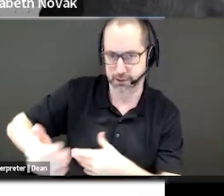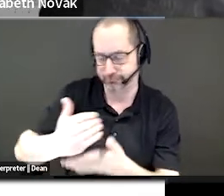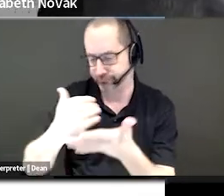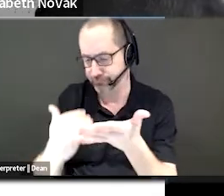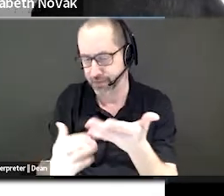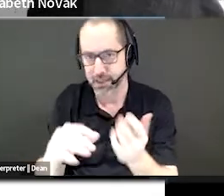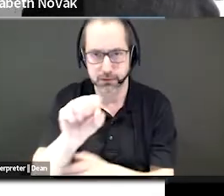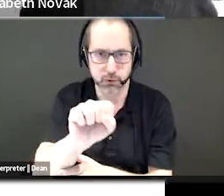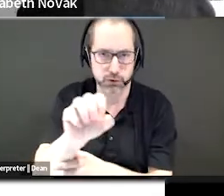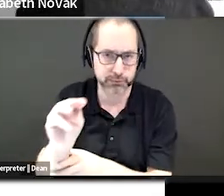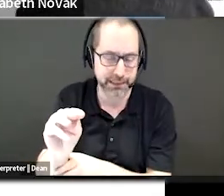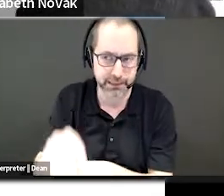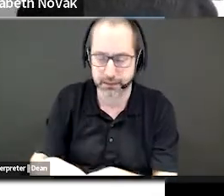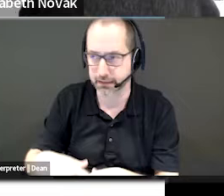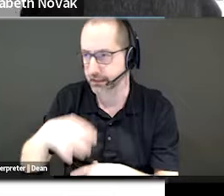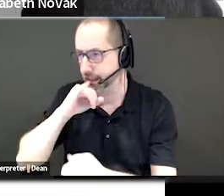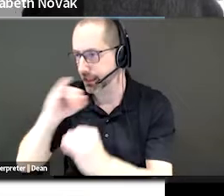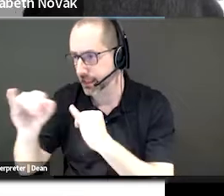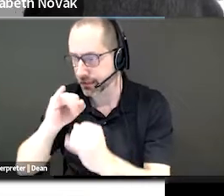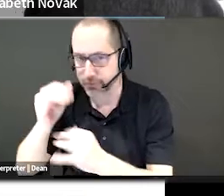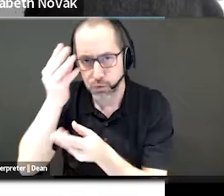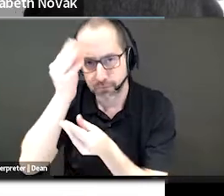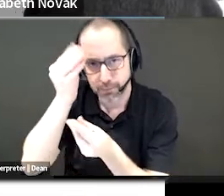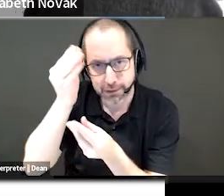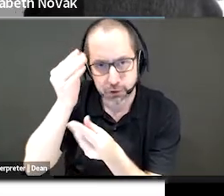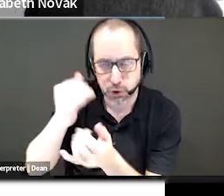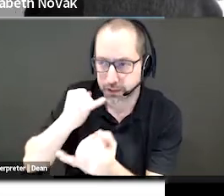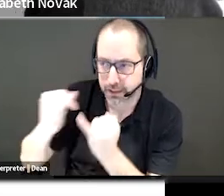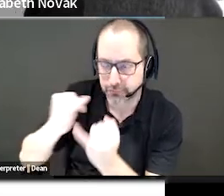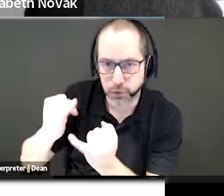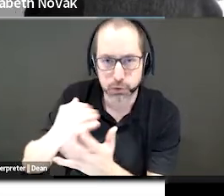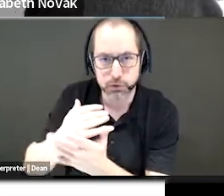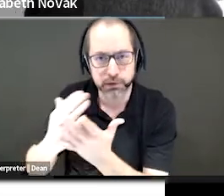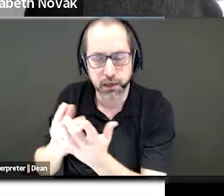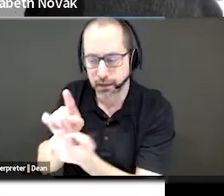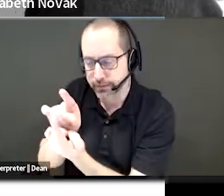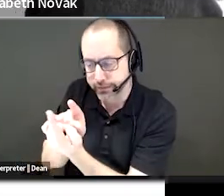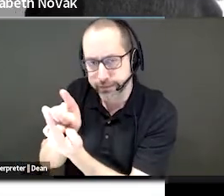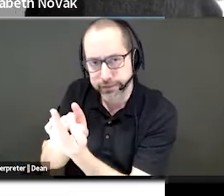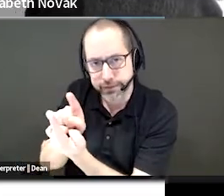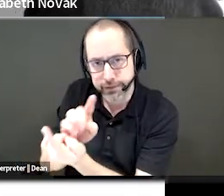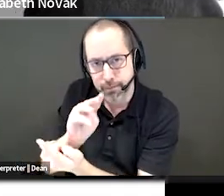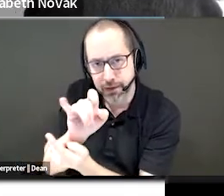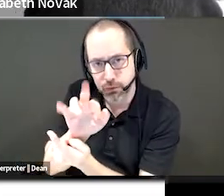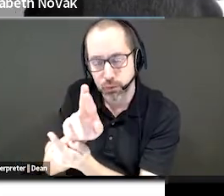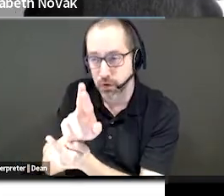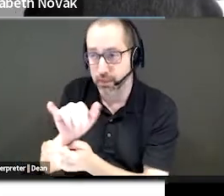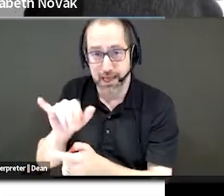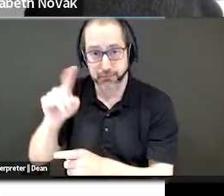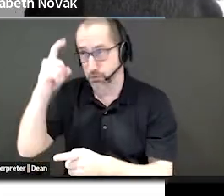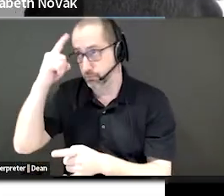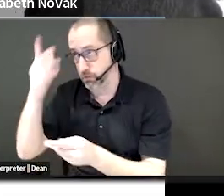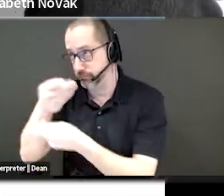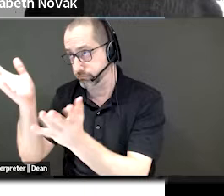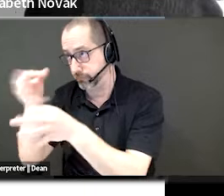informational interviews, finding a mentor. And we do these trainings for free to employers, job seekers